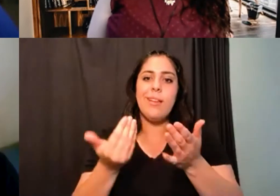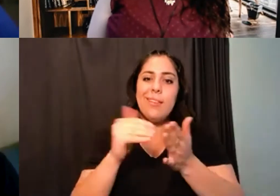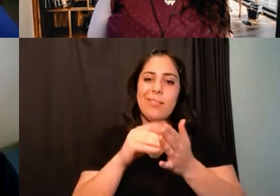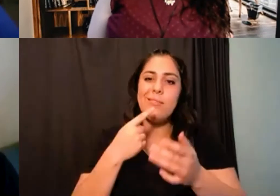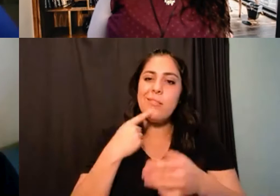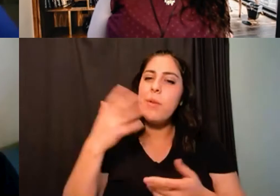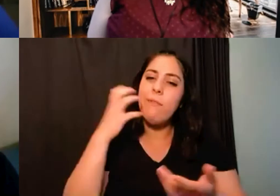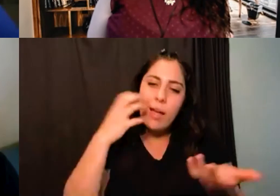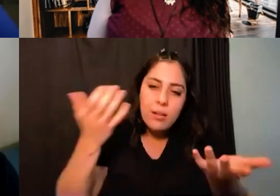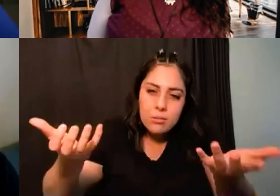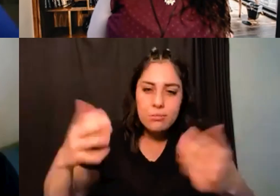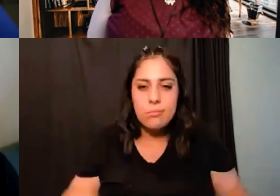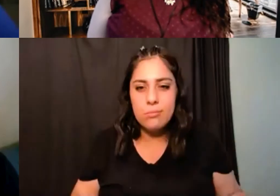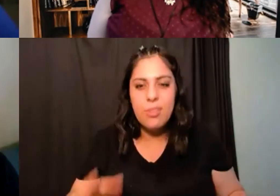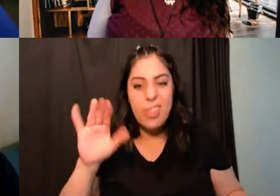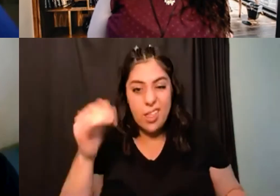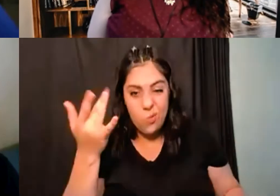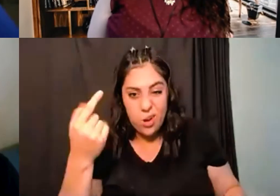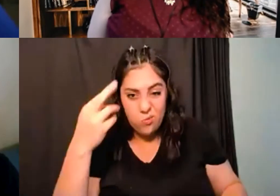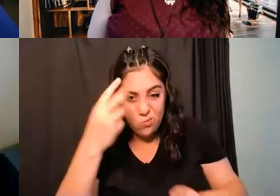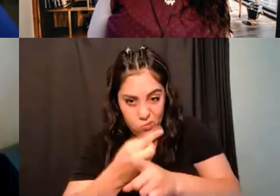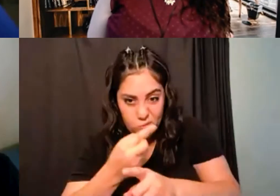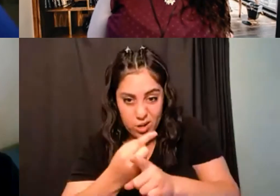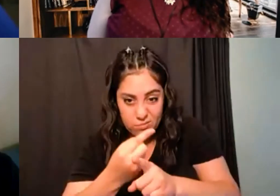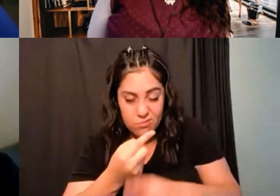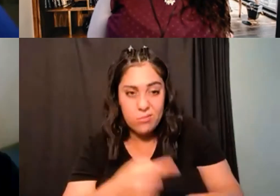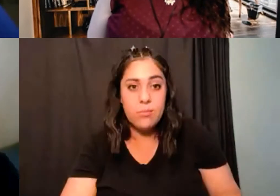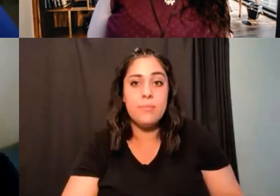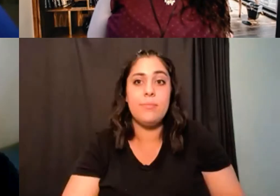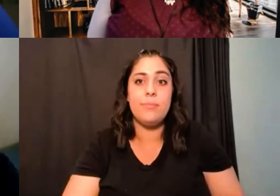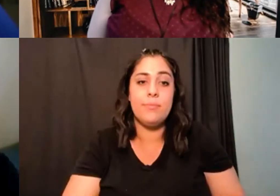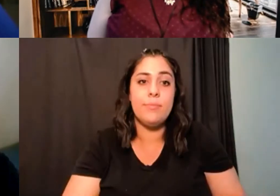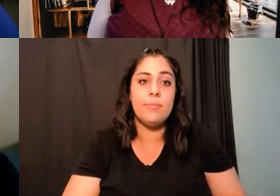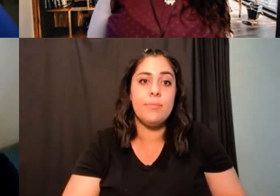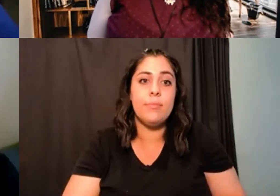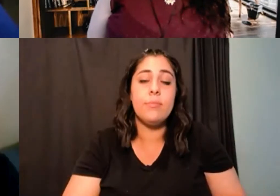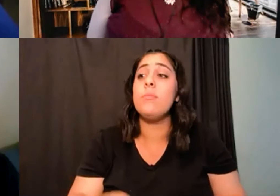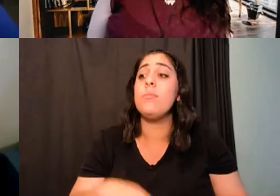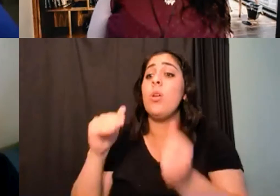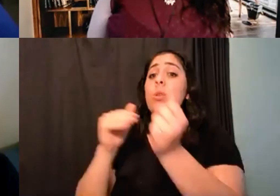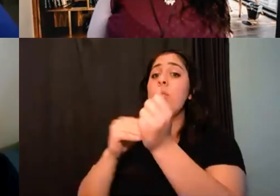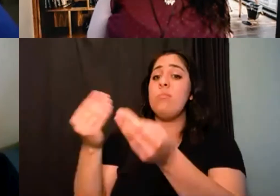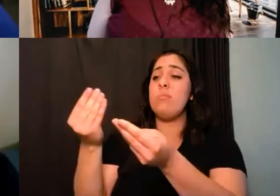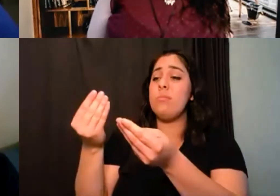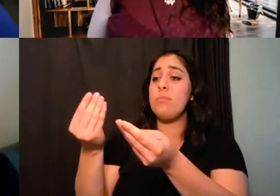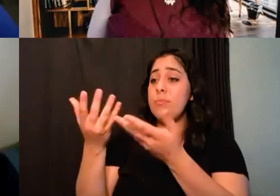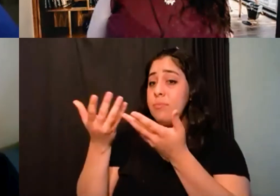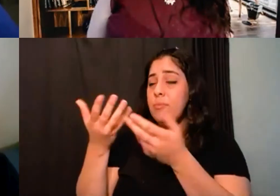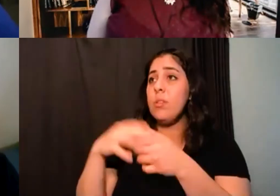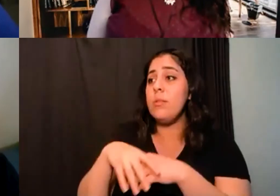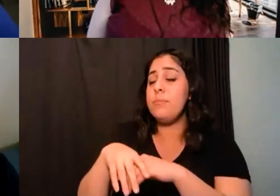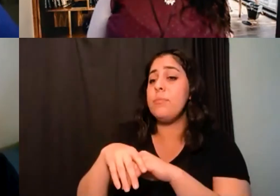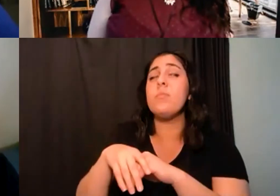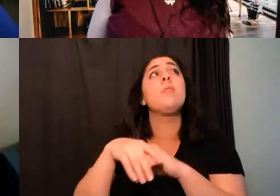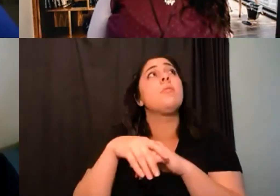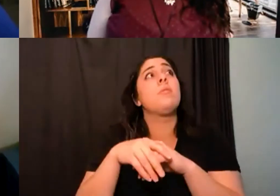The doctor asks me, have I tried to lose weight? As he adds morbidly obese to